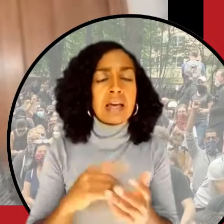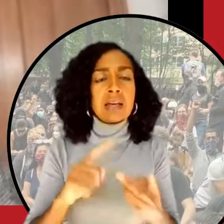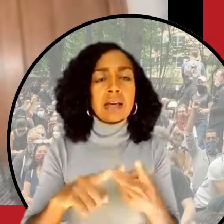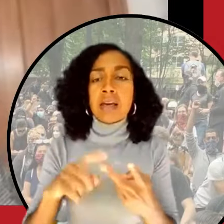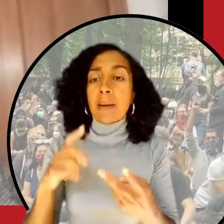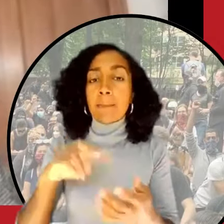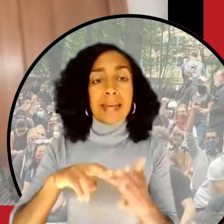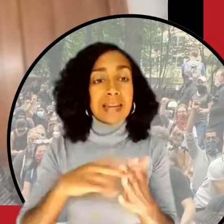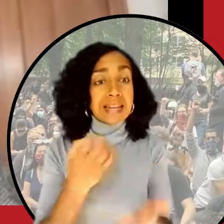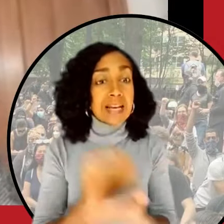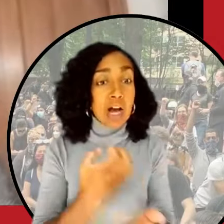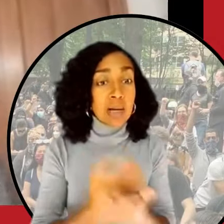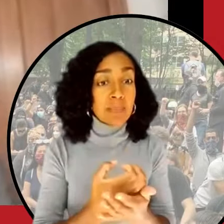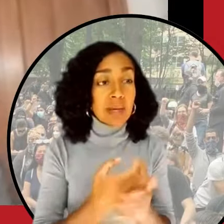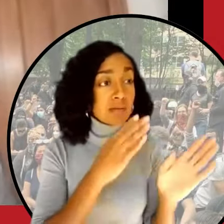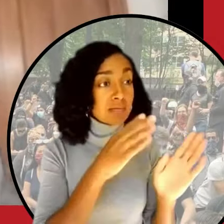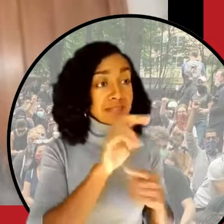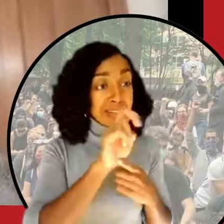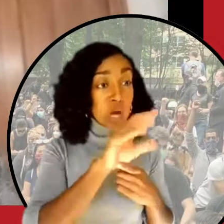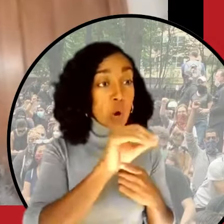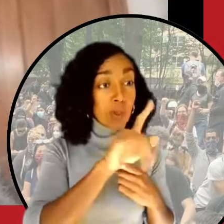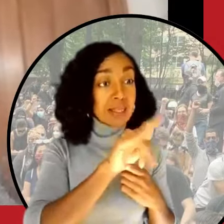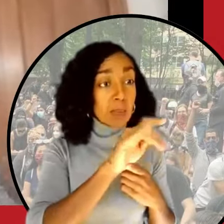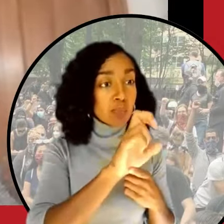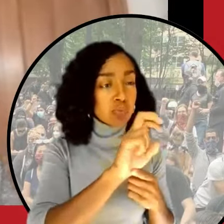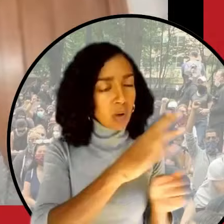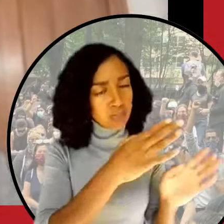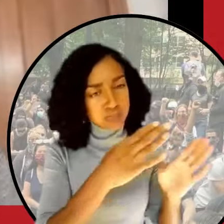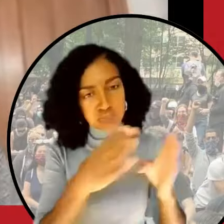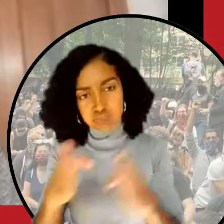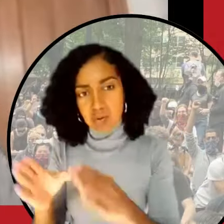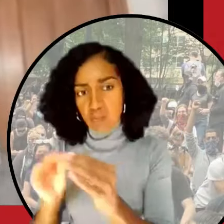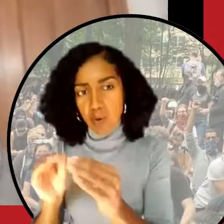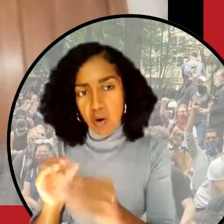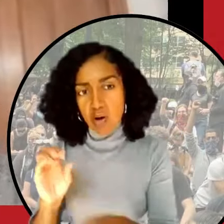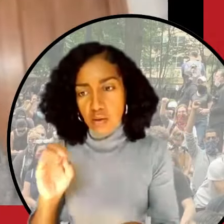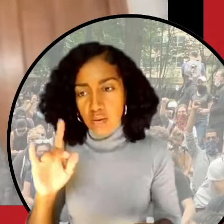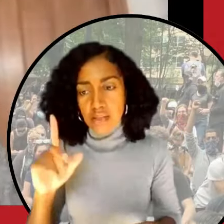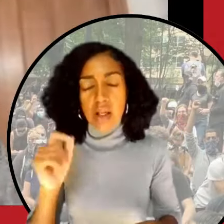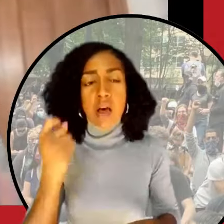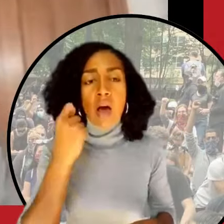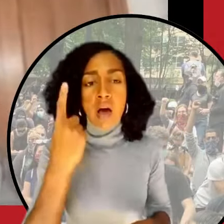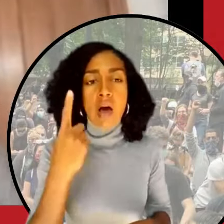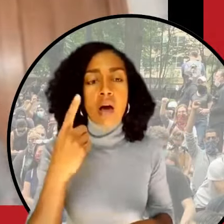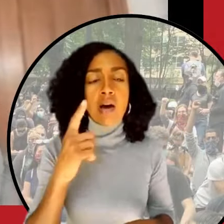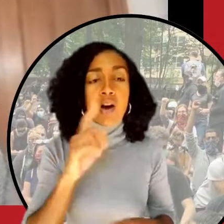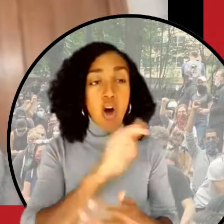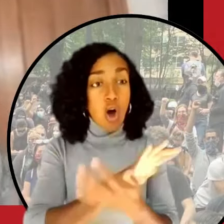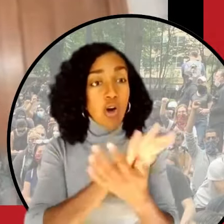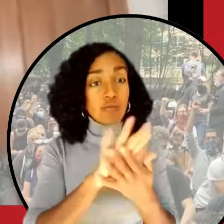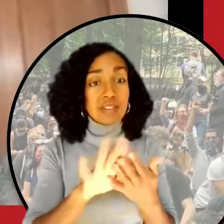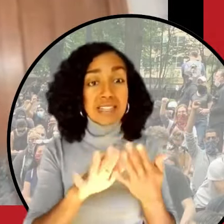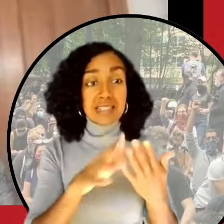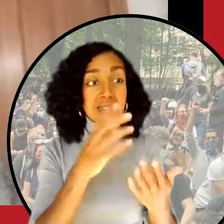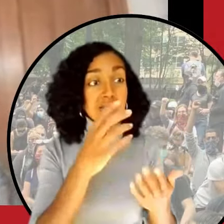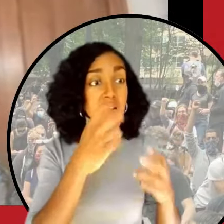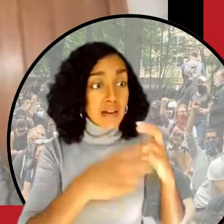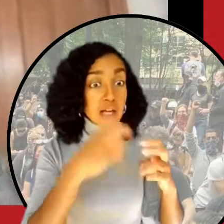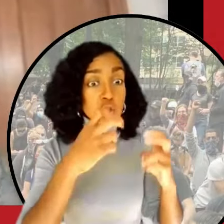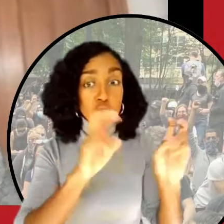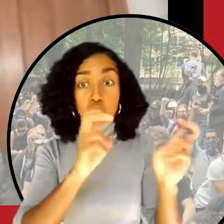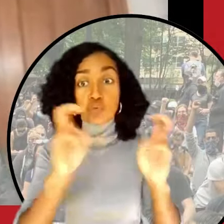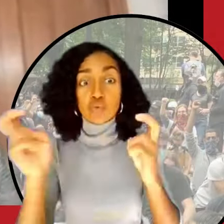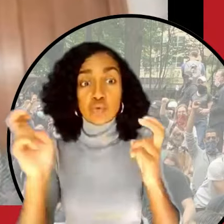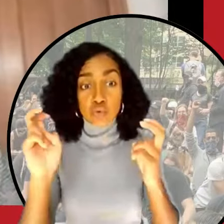model. So all of these issues requires people, and people will only come out to vote for that if people